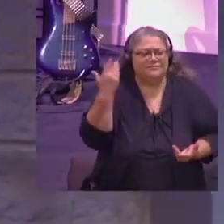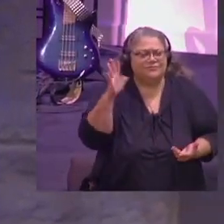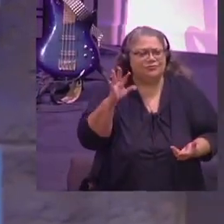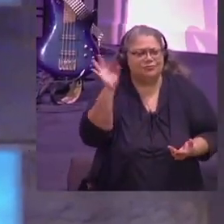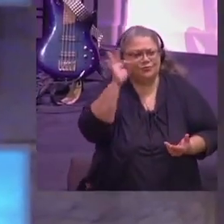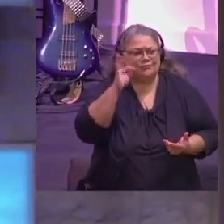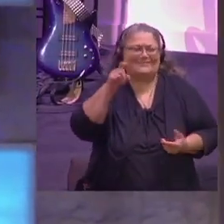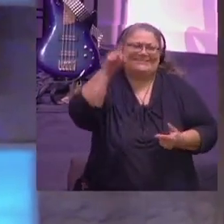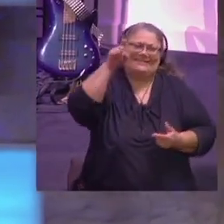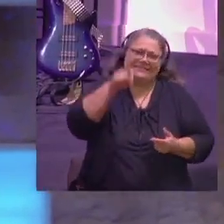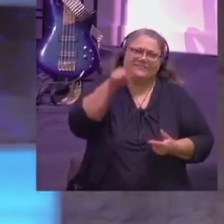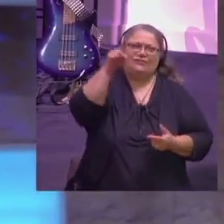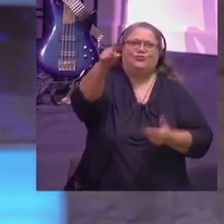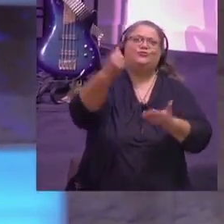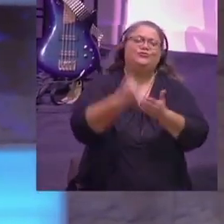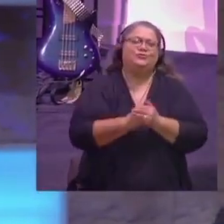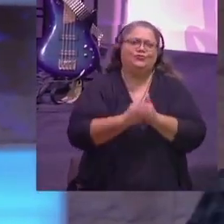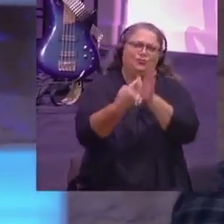I need you.